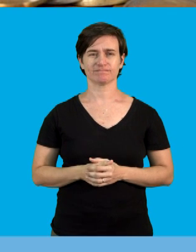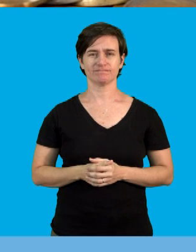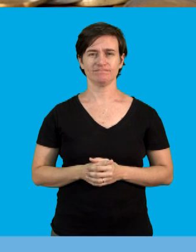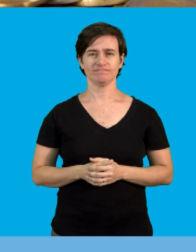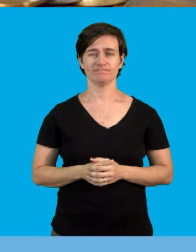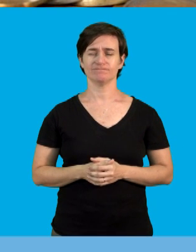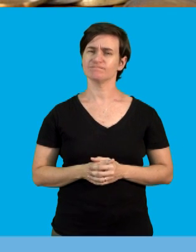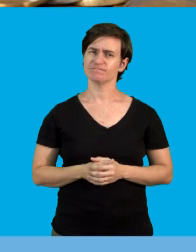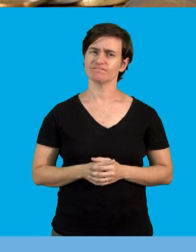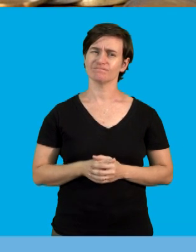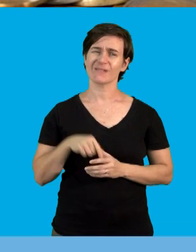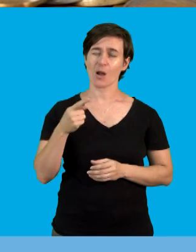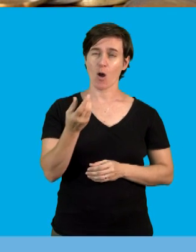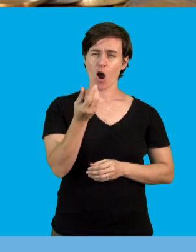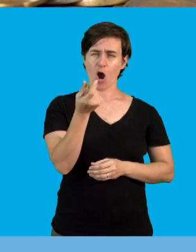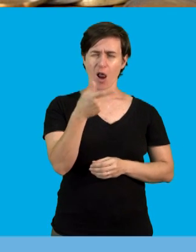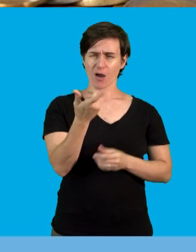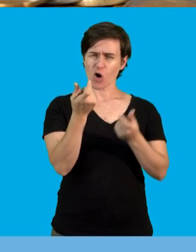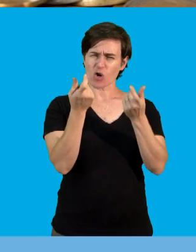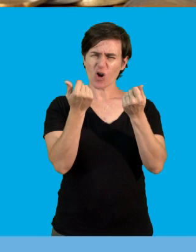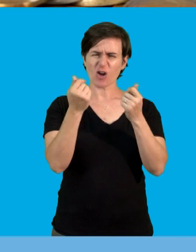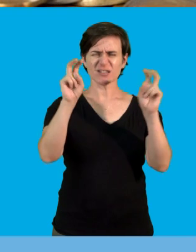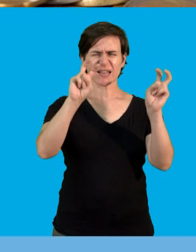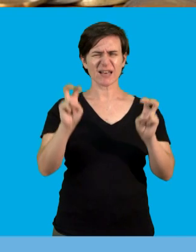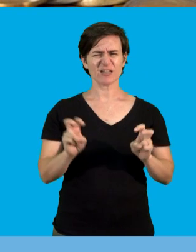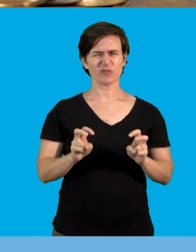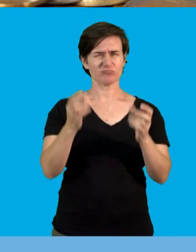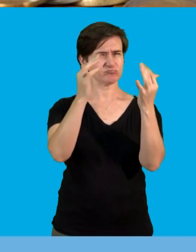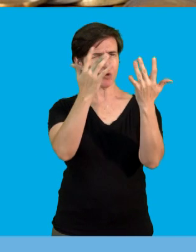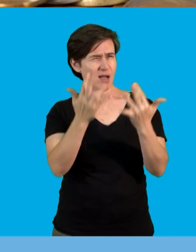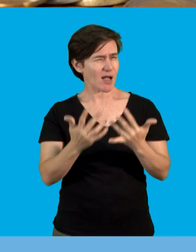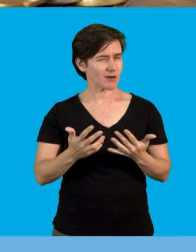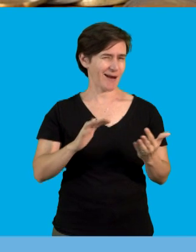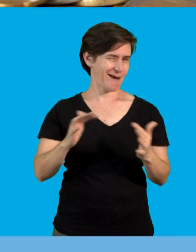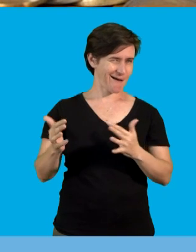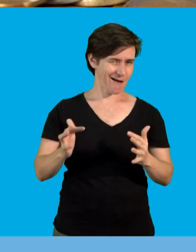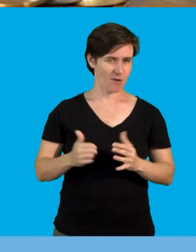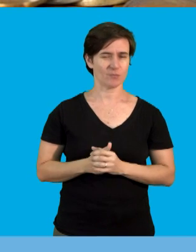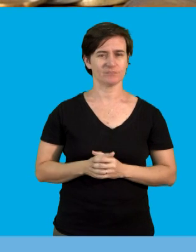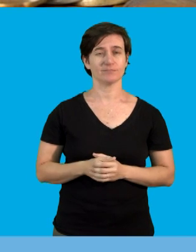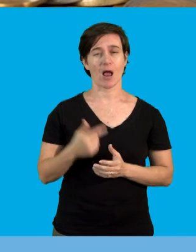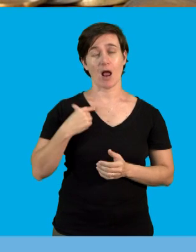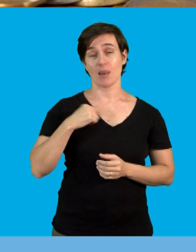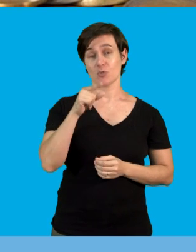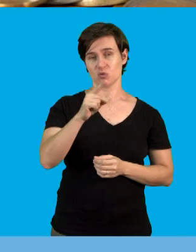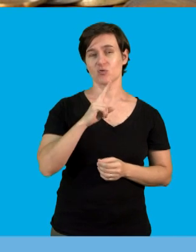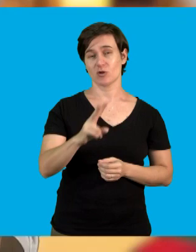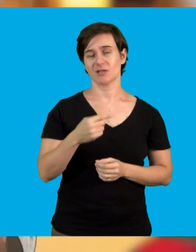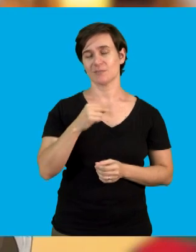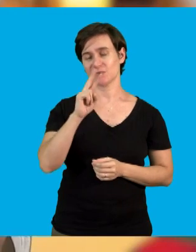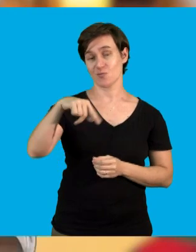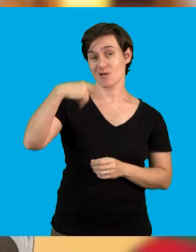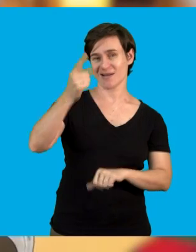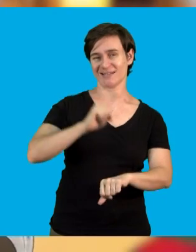that I want you to answer for me. And the question is, how is the cost of electricity calculated? You're going to answer this question for me,